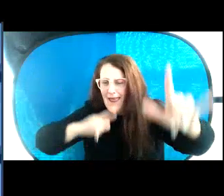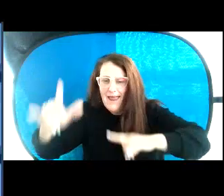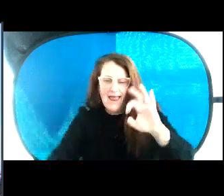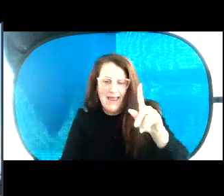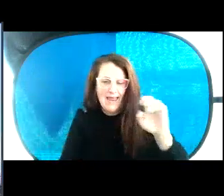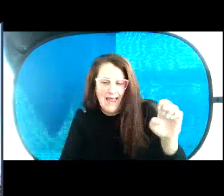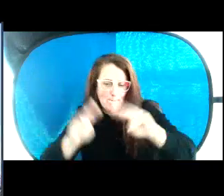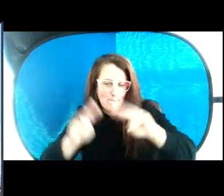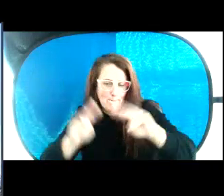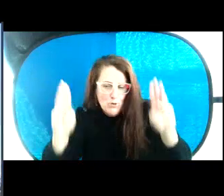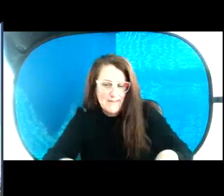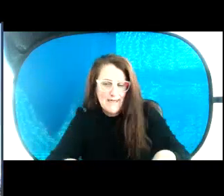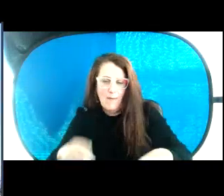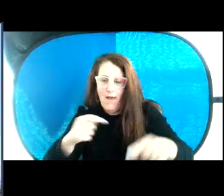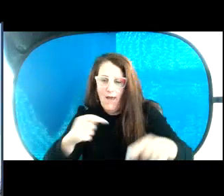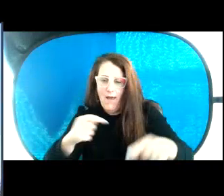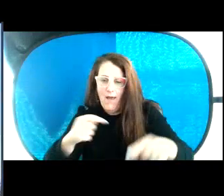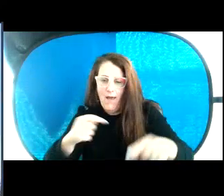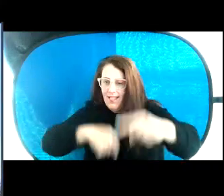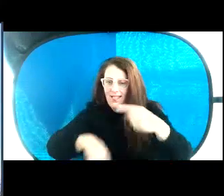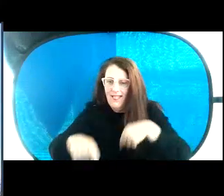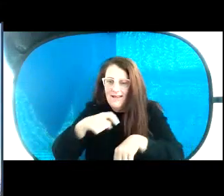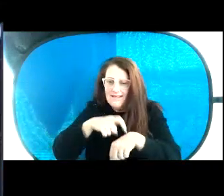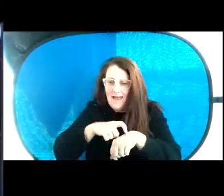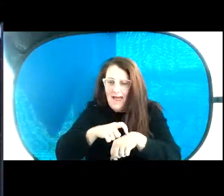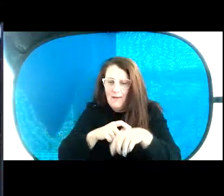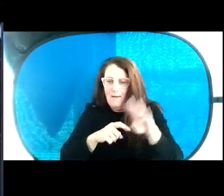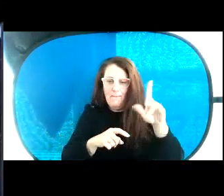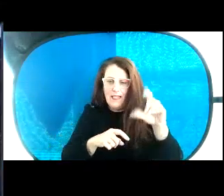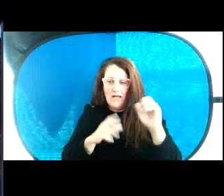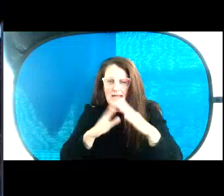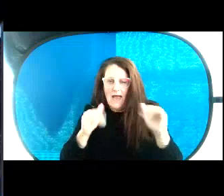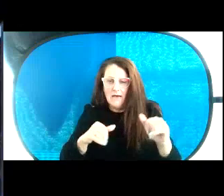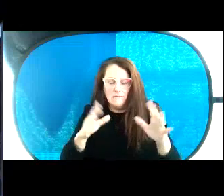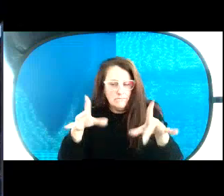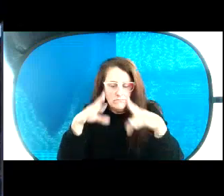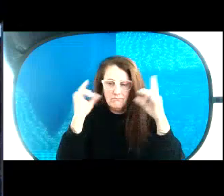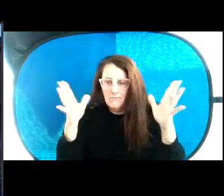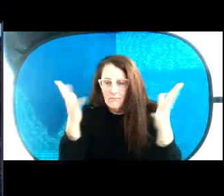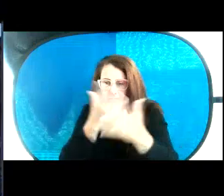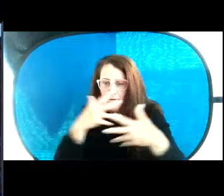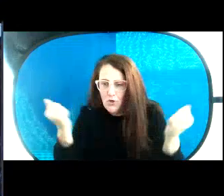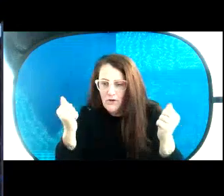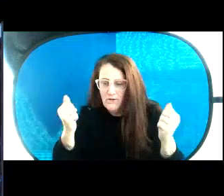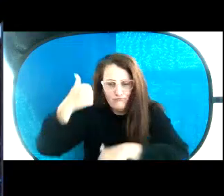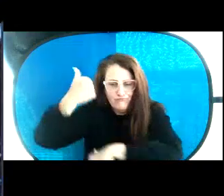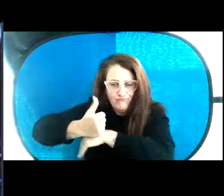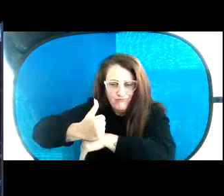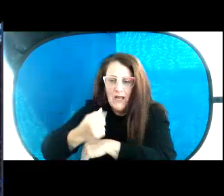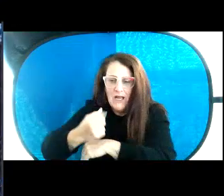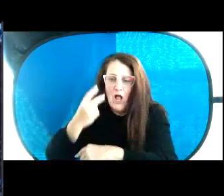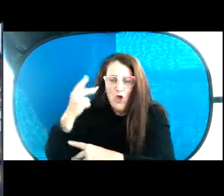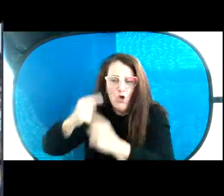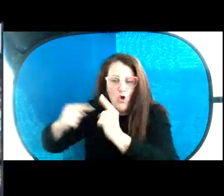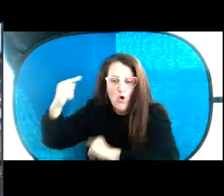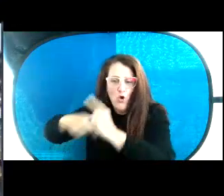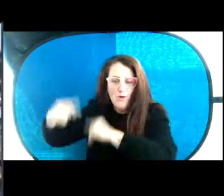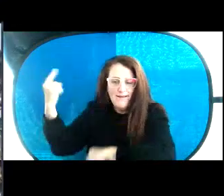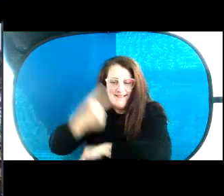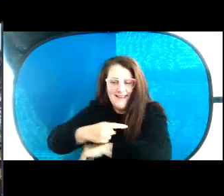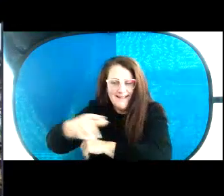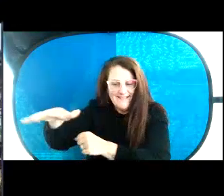Museum and step back in time at the Bloss House, a stunning historic landmark that offers a glimpse into the early days of the region.